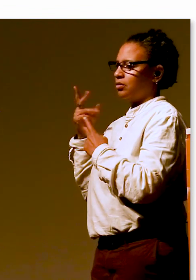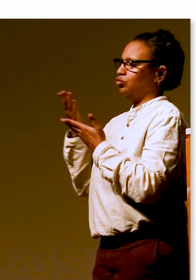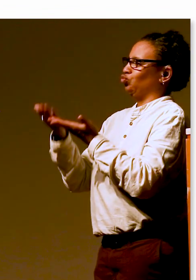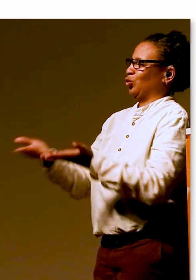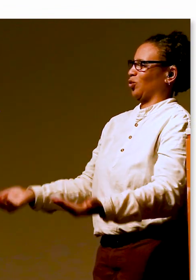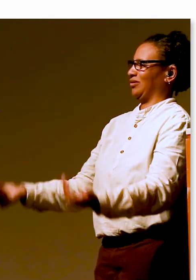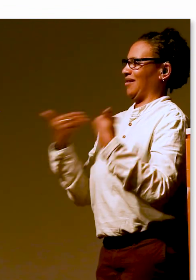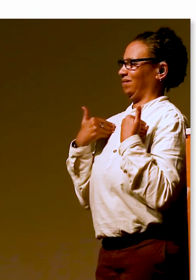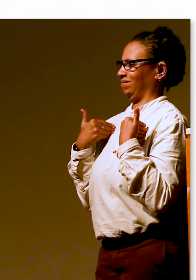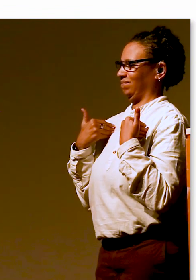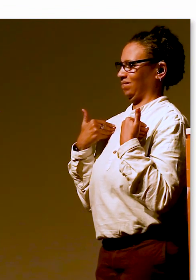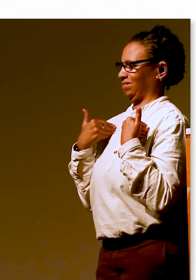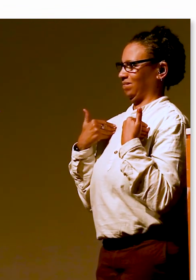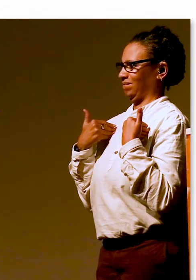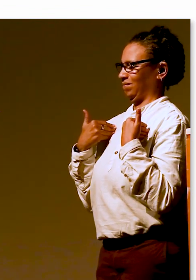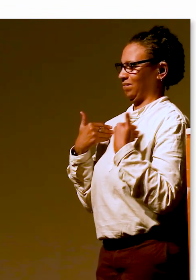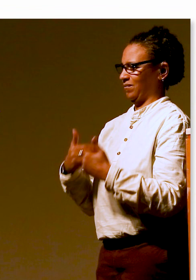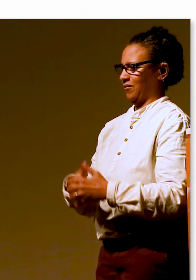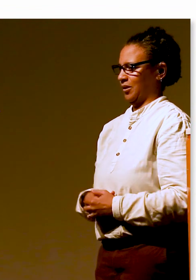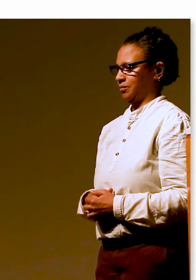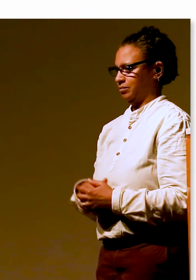which is due this fall.